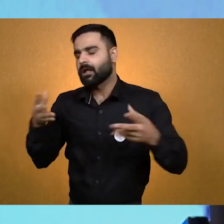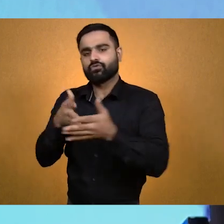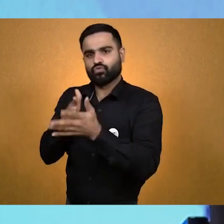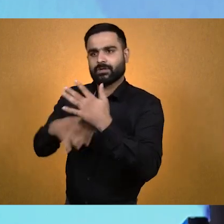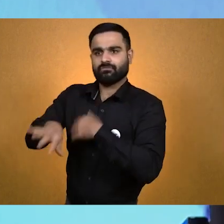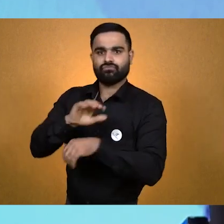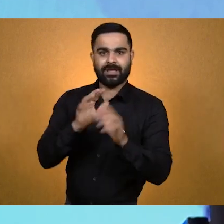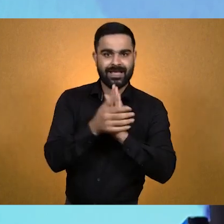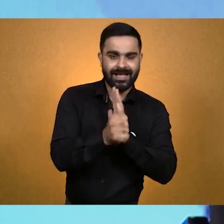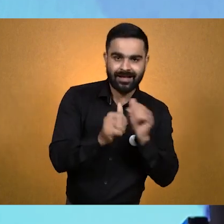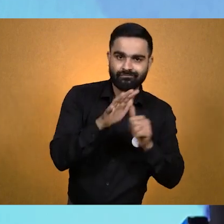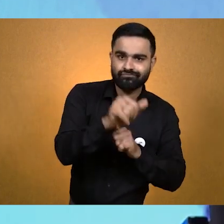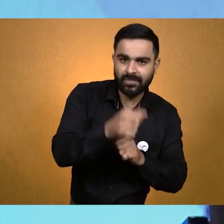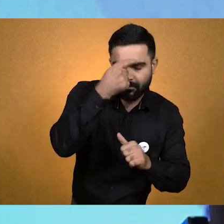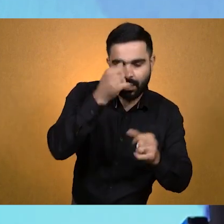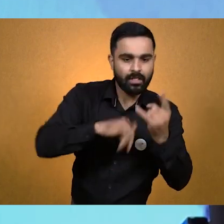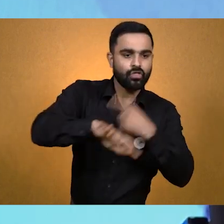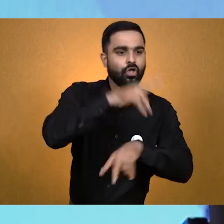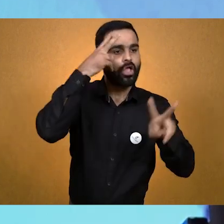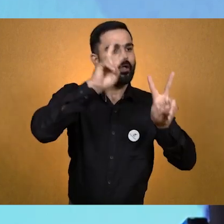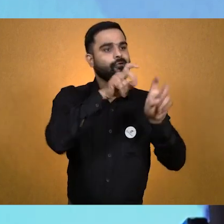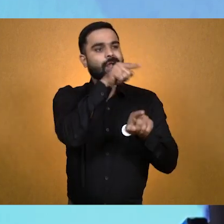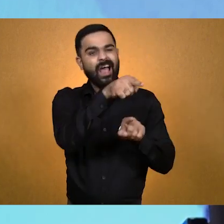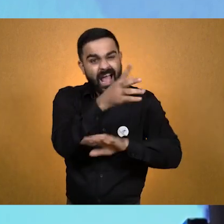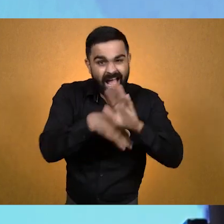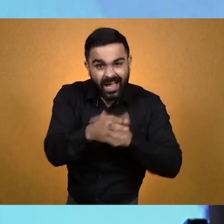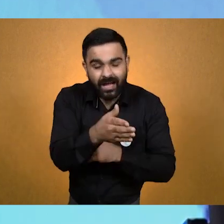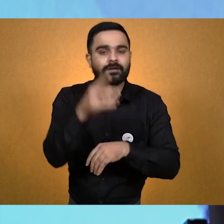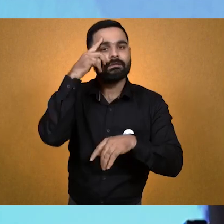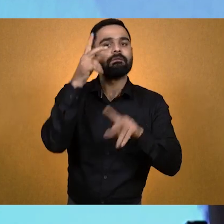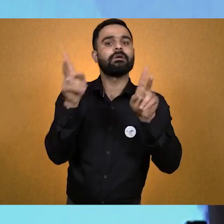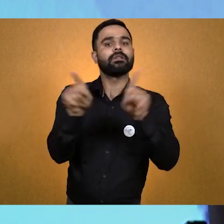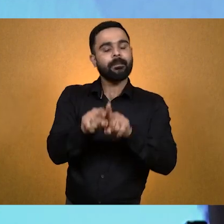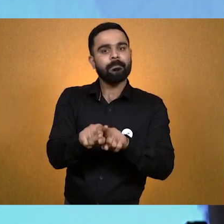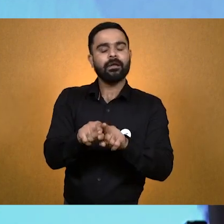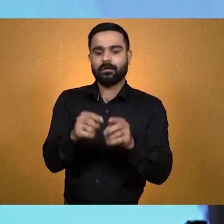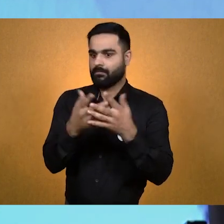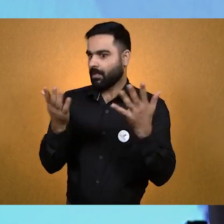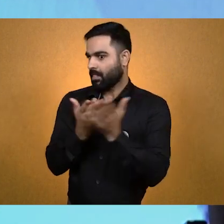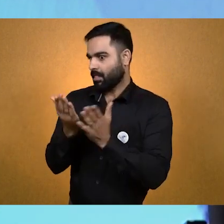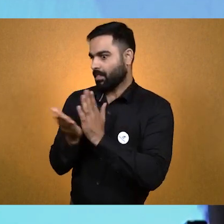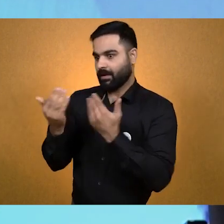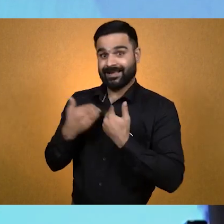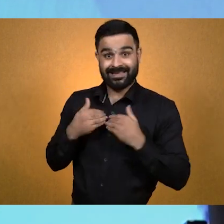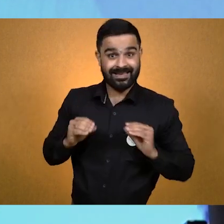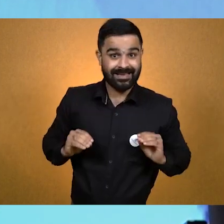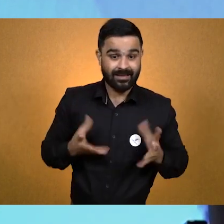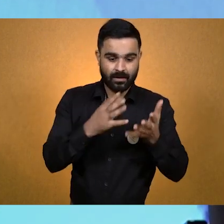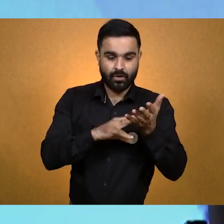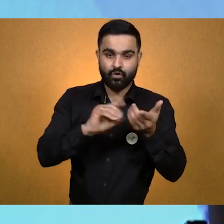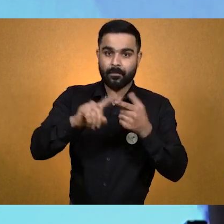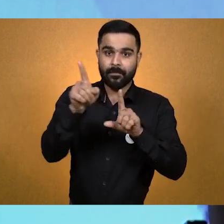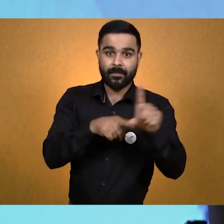from accessibility to social stigma and everything. And then one of the major defining moment for us to start Umoya